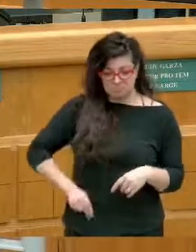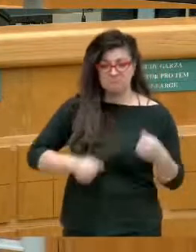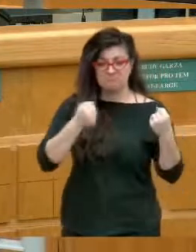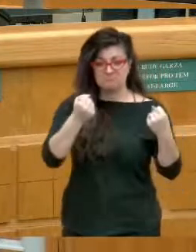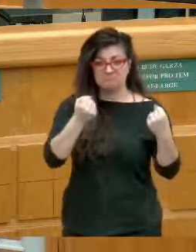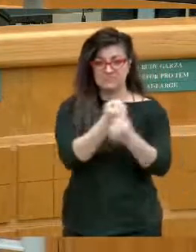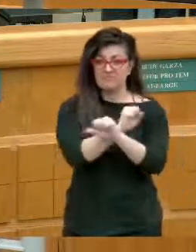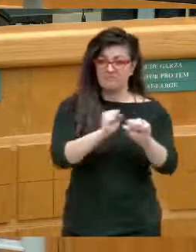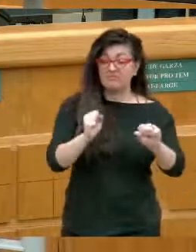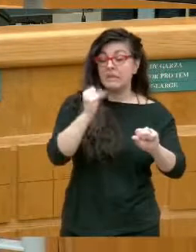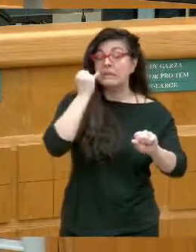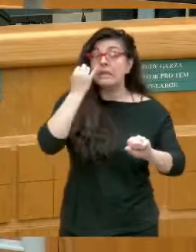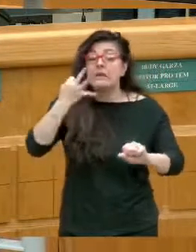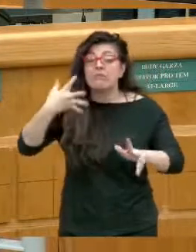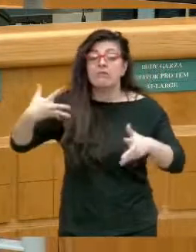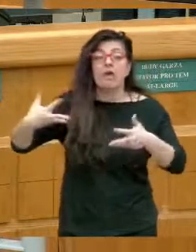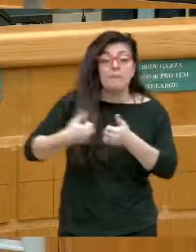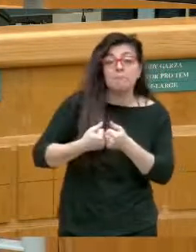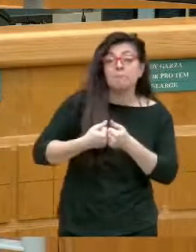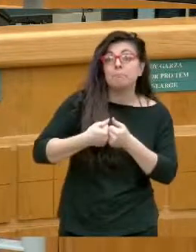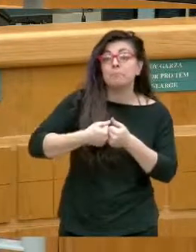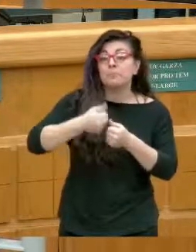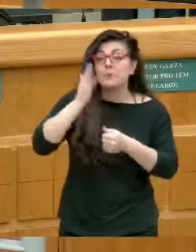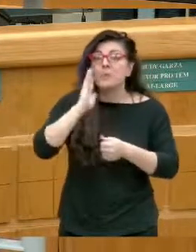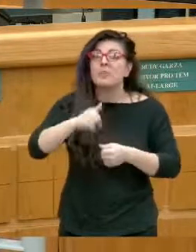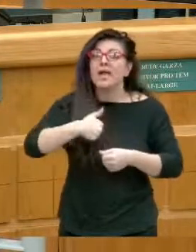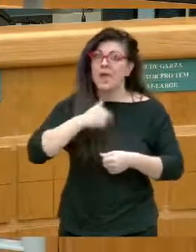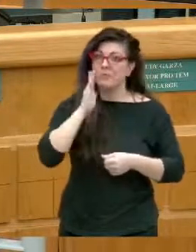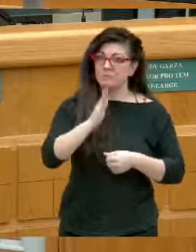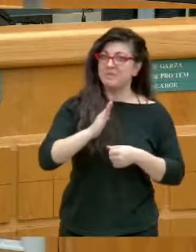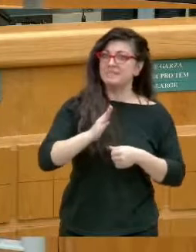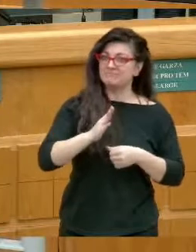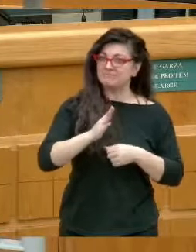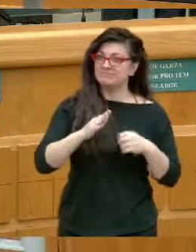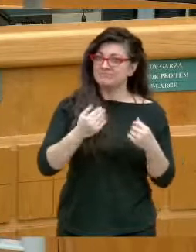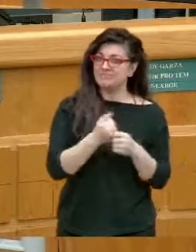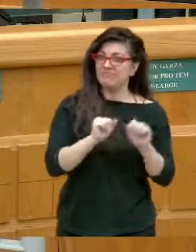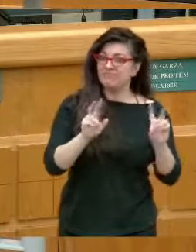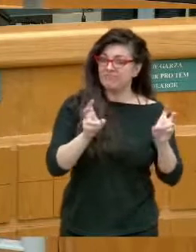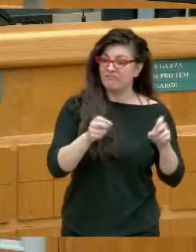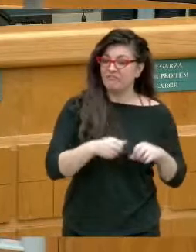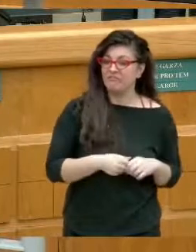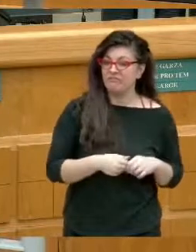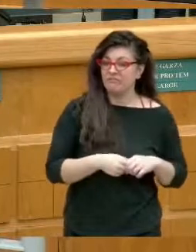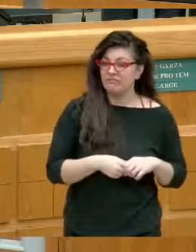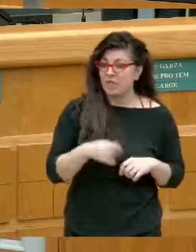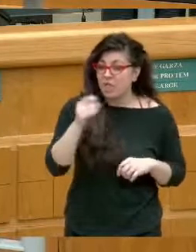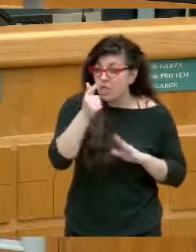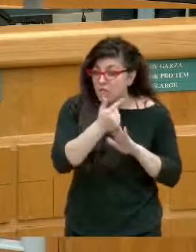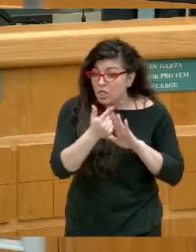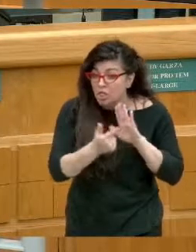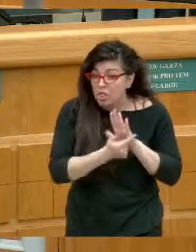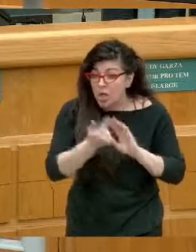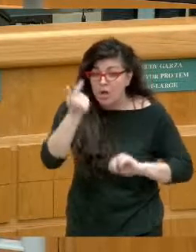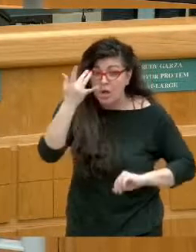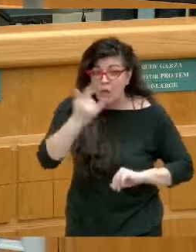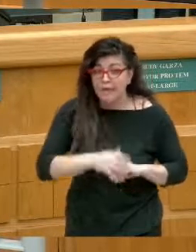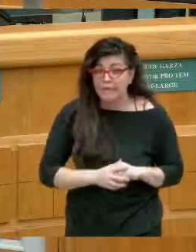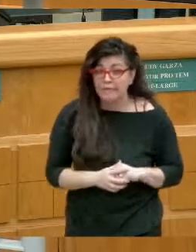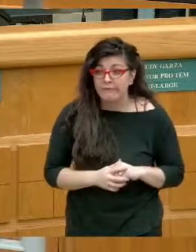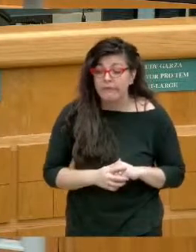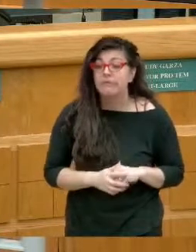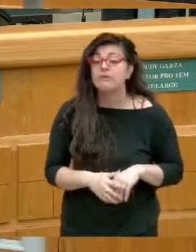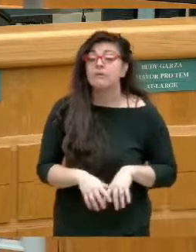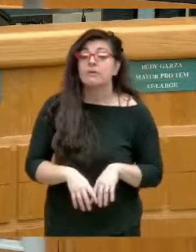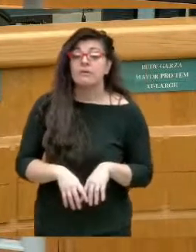yourself, just in case you get in an accident, that you don't get severely injured. The reason why it's a law is because the medical costs